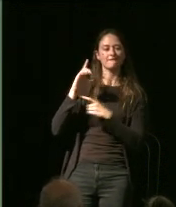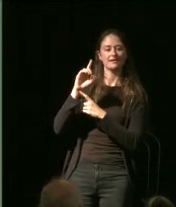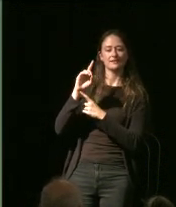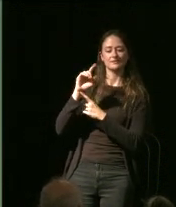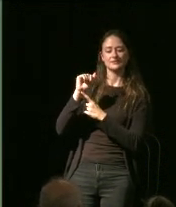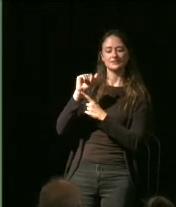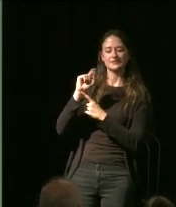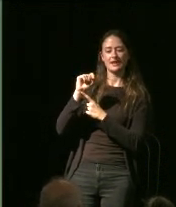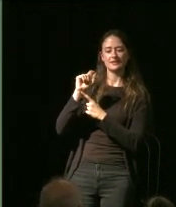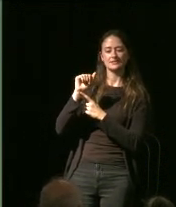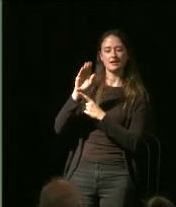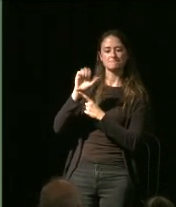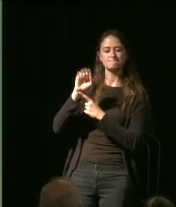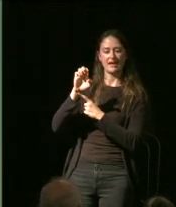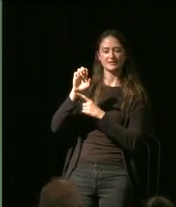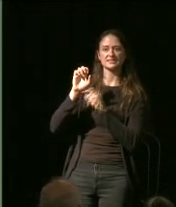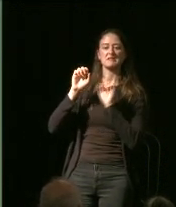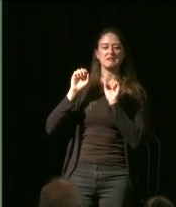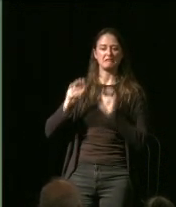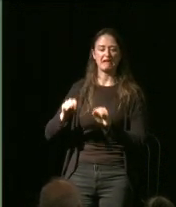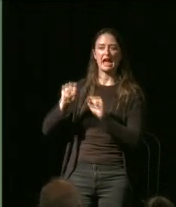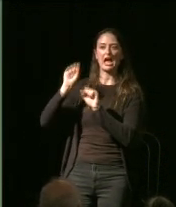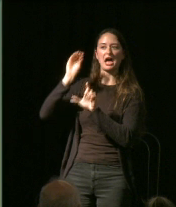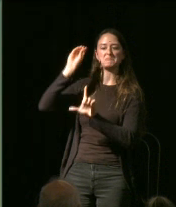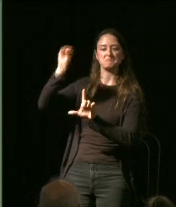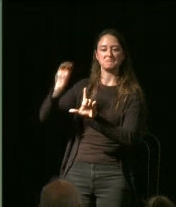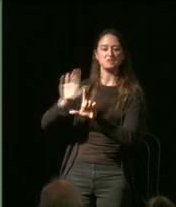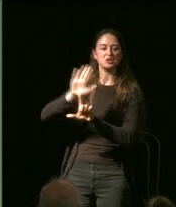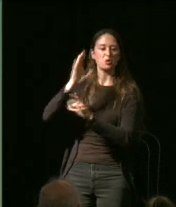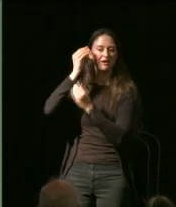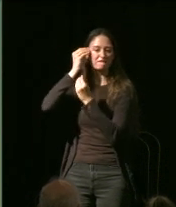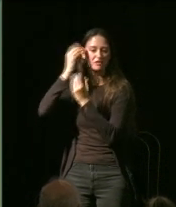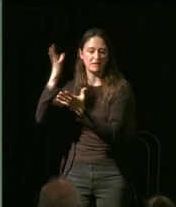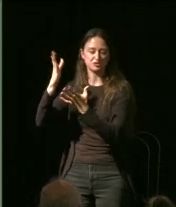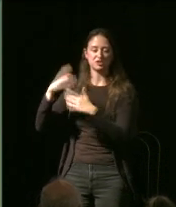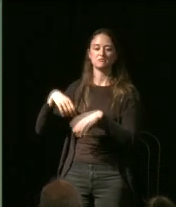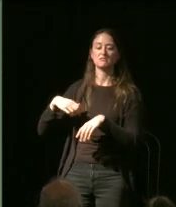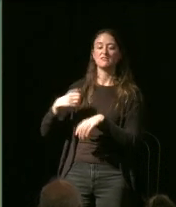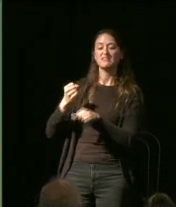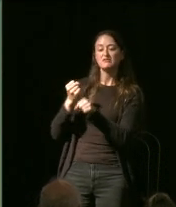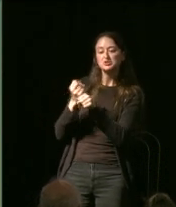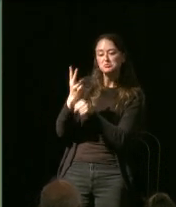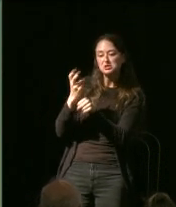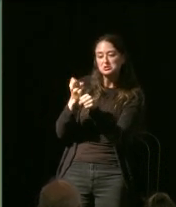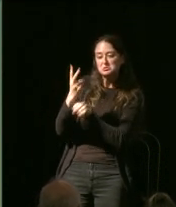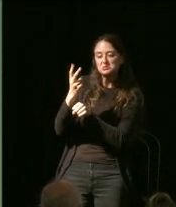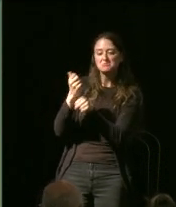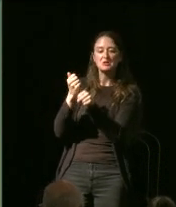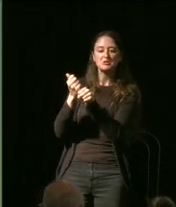Check in with your specialist every 2 to 3 years about your genetic results.